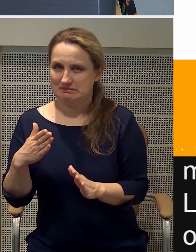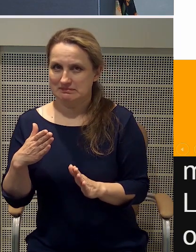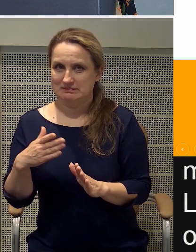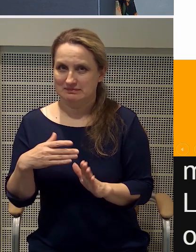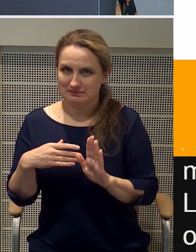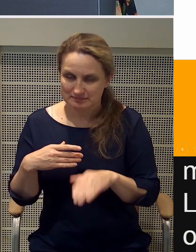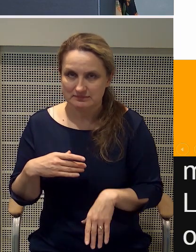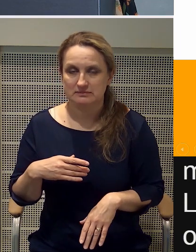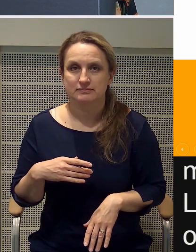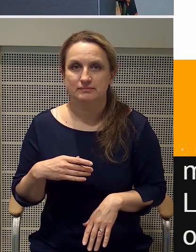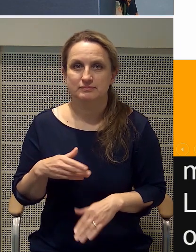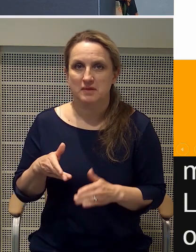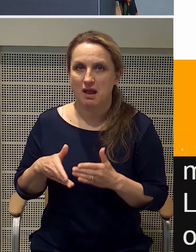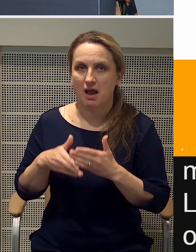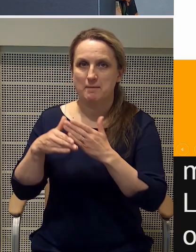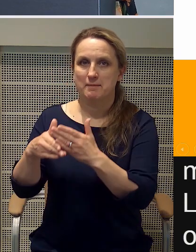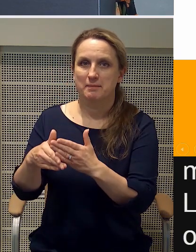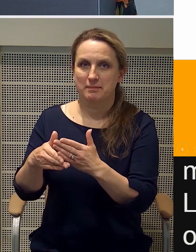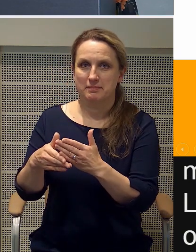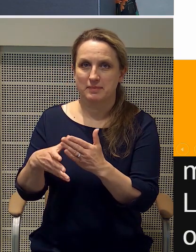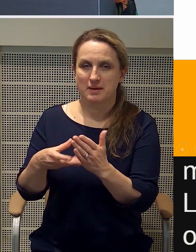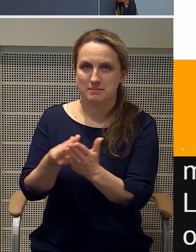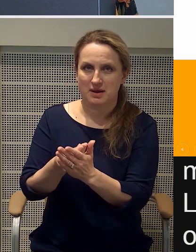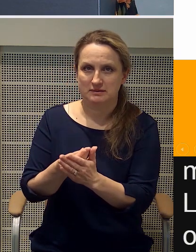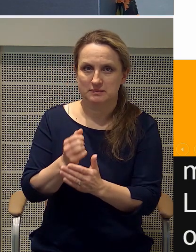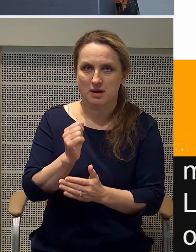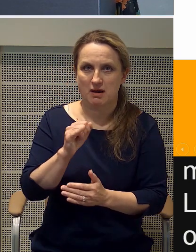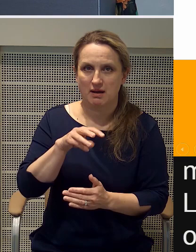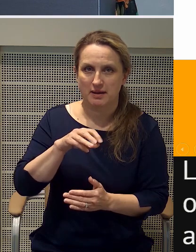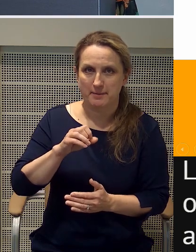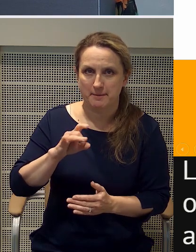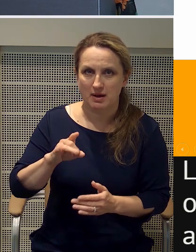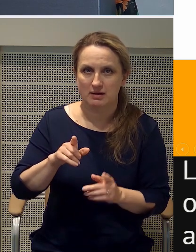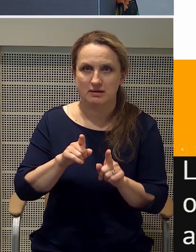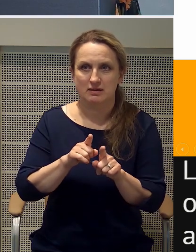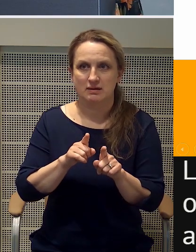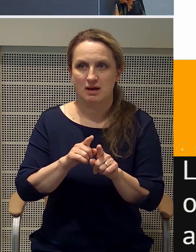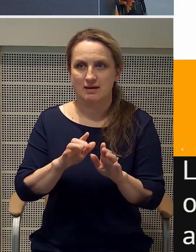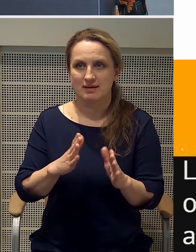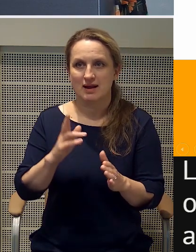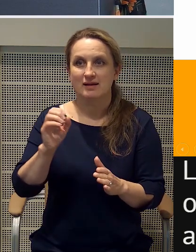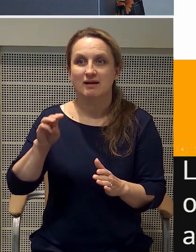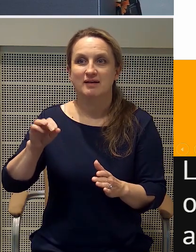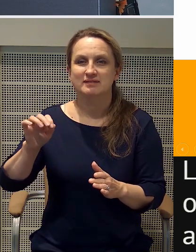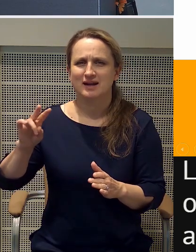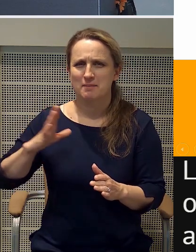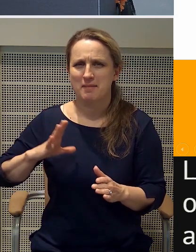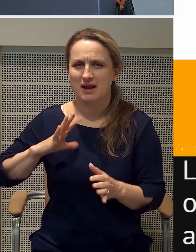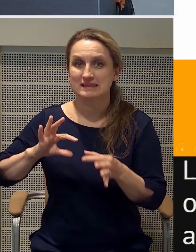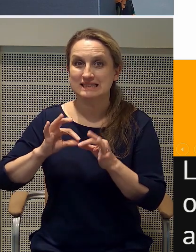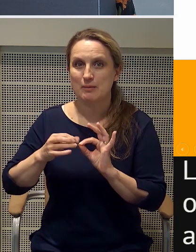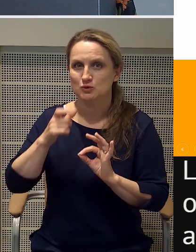So we ignored that ceiling and we helped Aimar with his